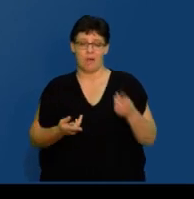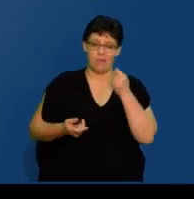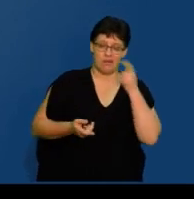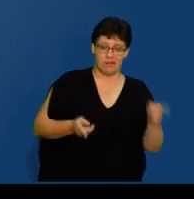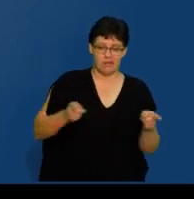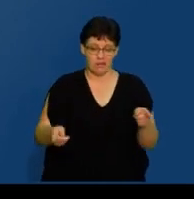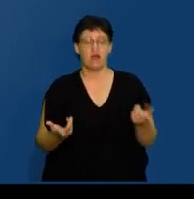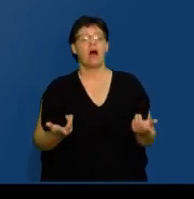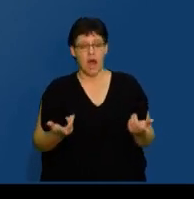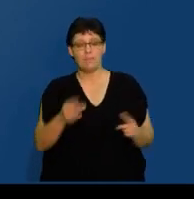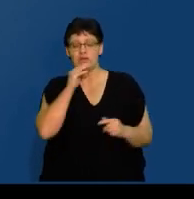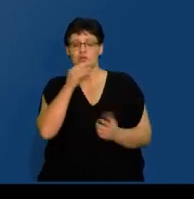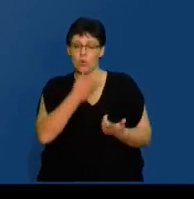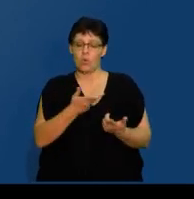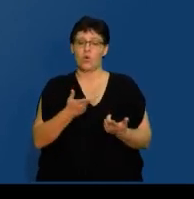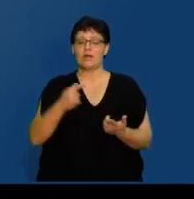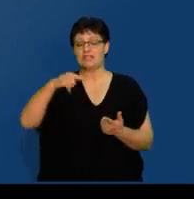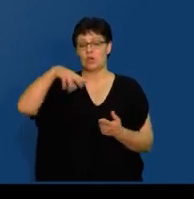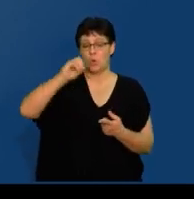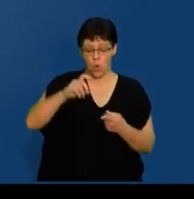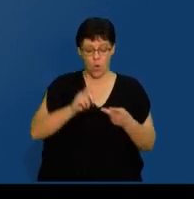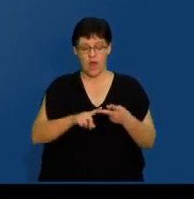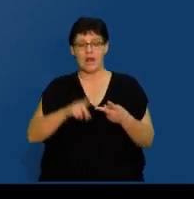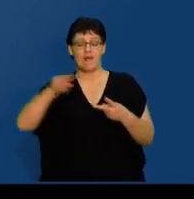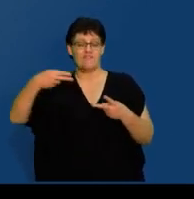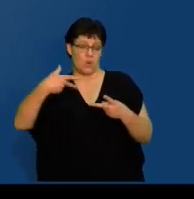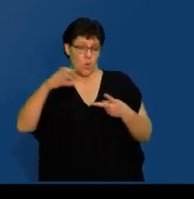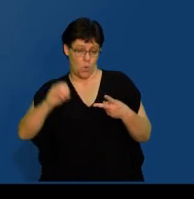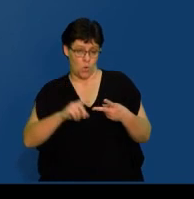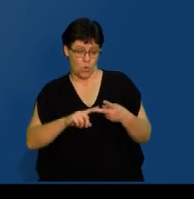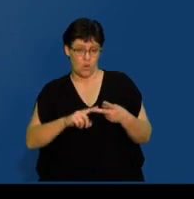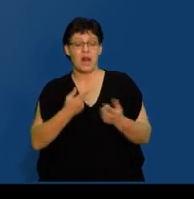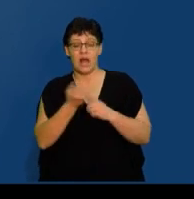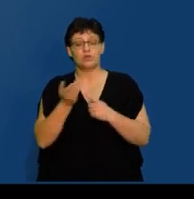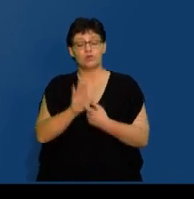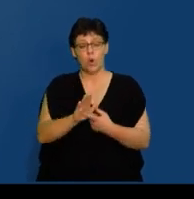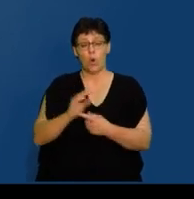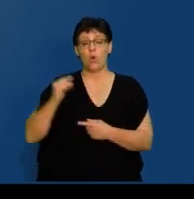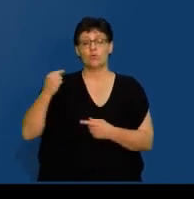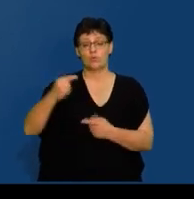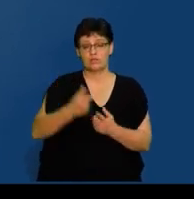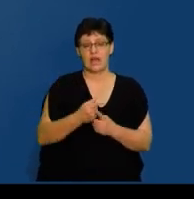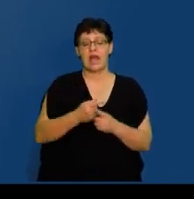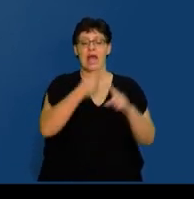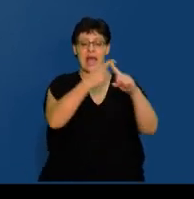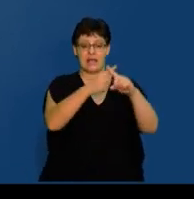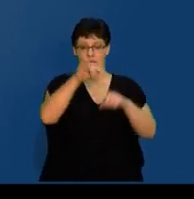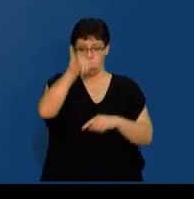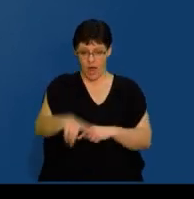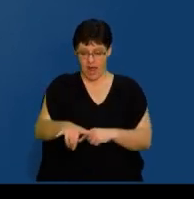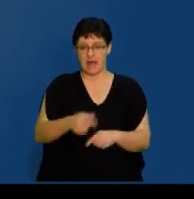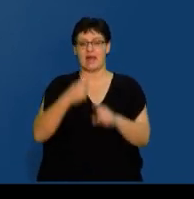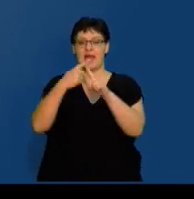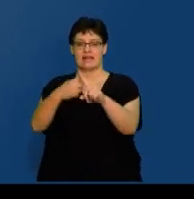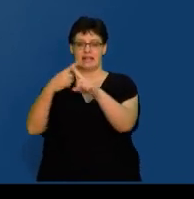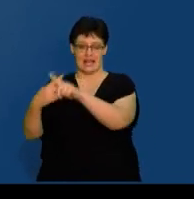the genotypes and the phenotypes using the chromosomes X, Y, and XX, and that's